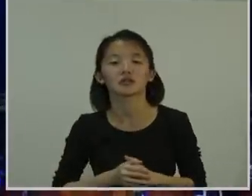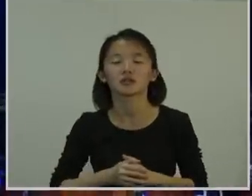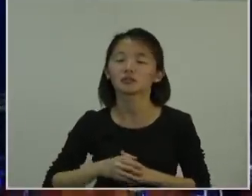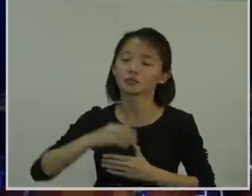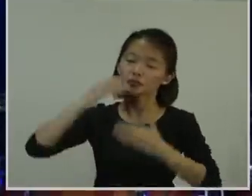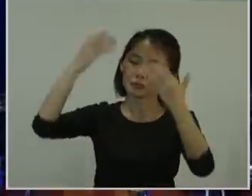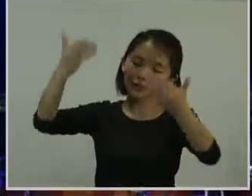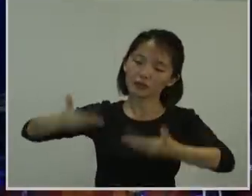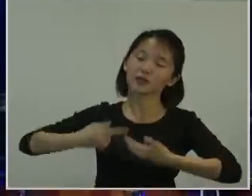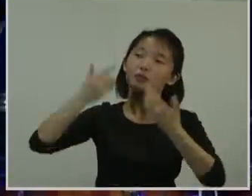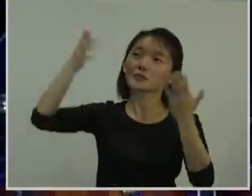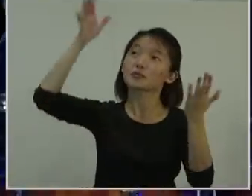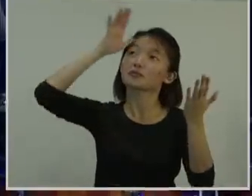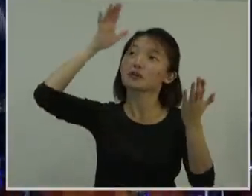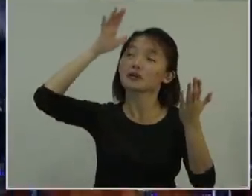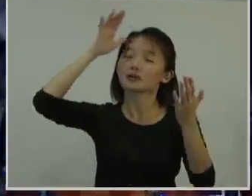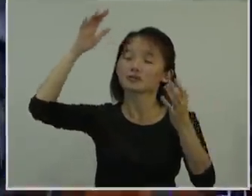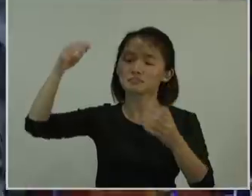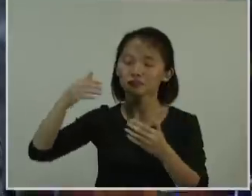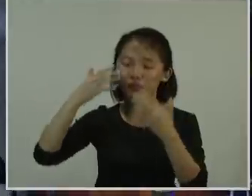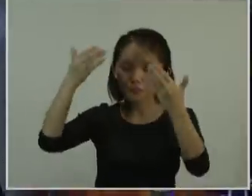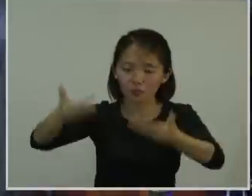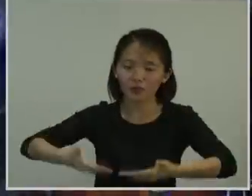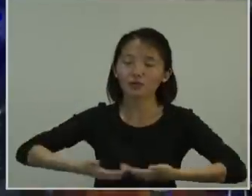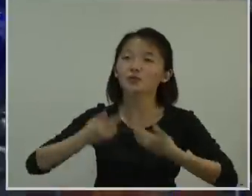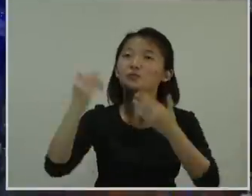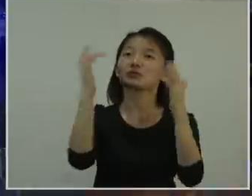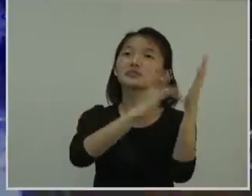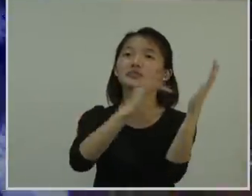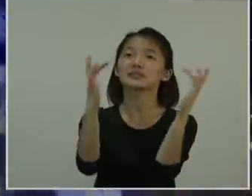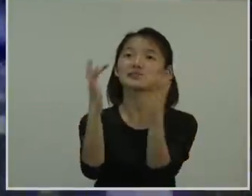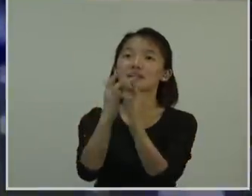Father. We welcome you, Jesus.